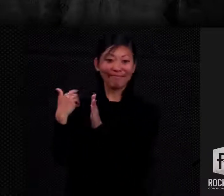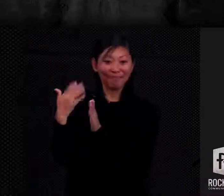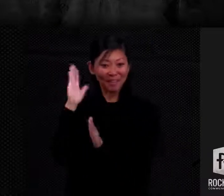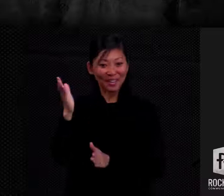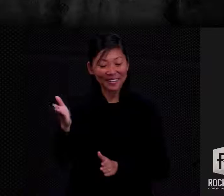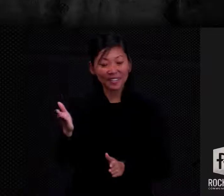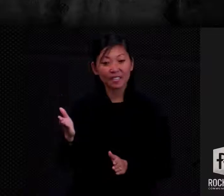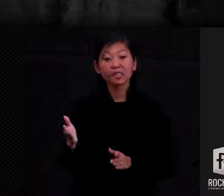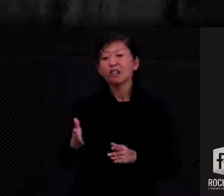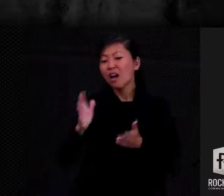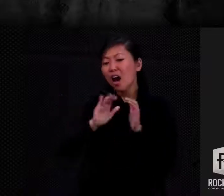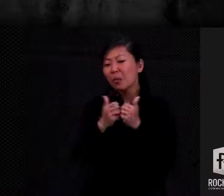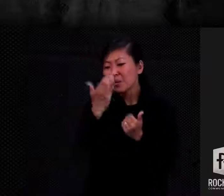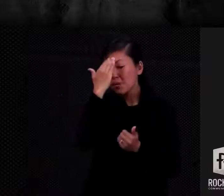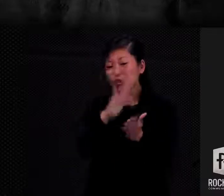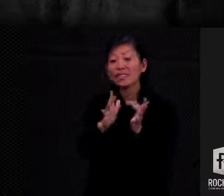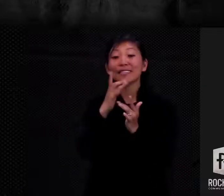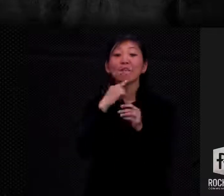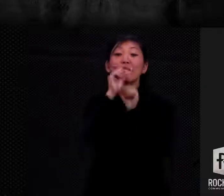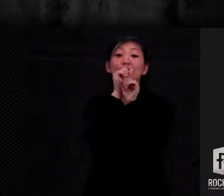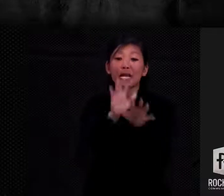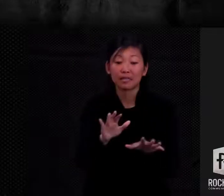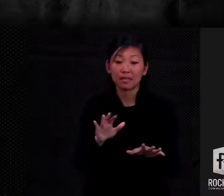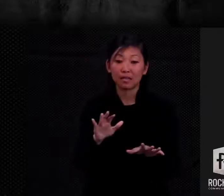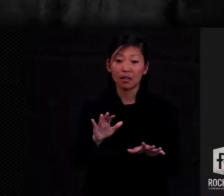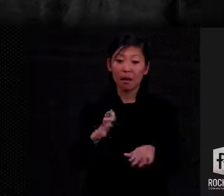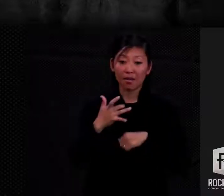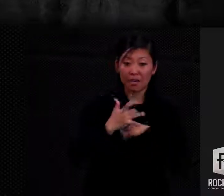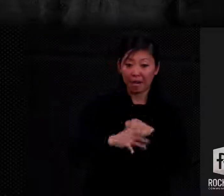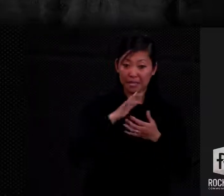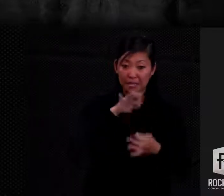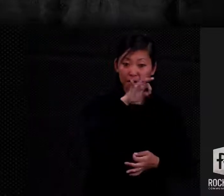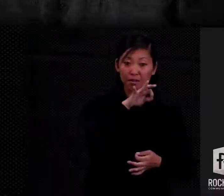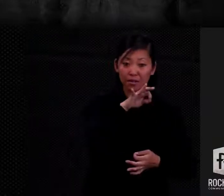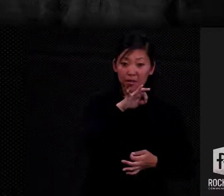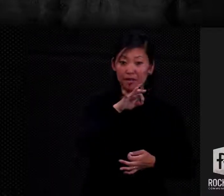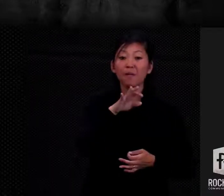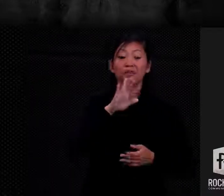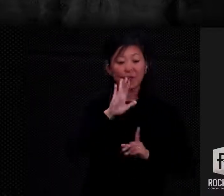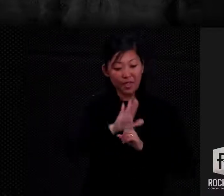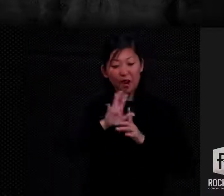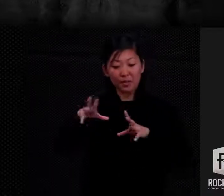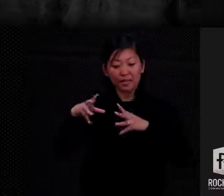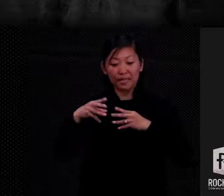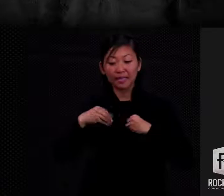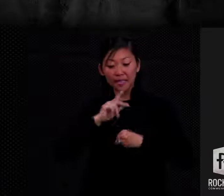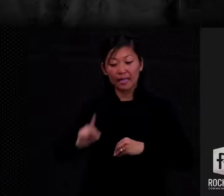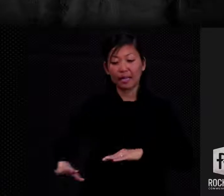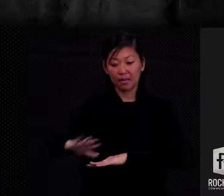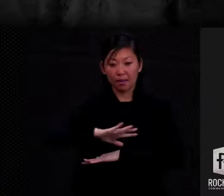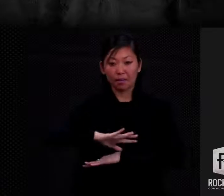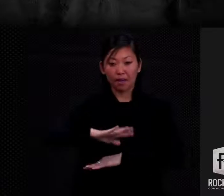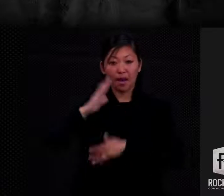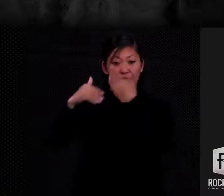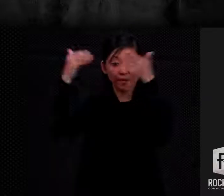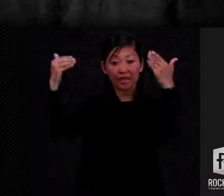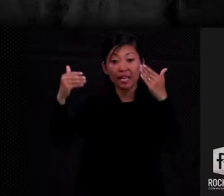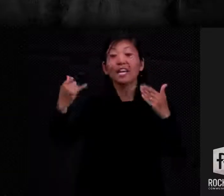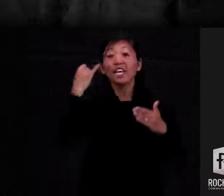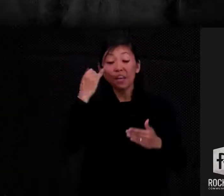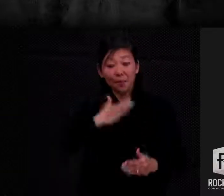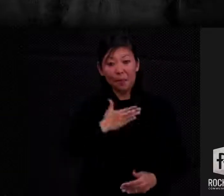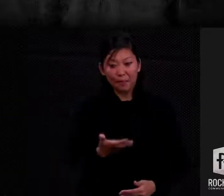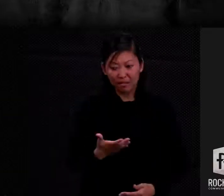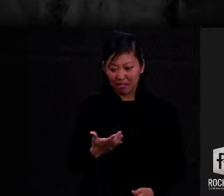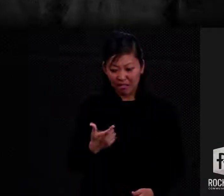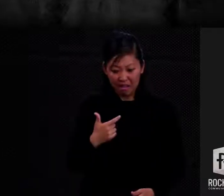in spirit, for theirs is the kingdom of heaven. Blessed are those who acknowledge their poverty of spirit. They are